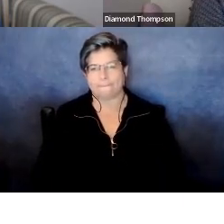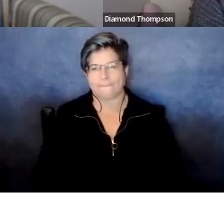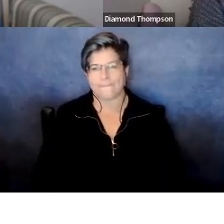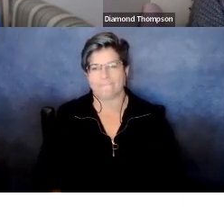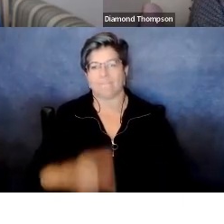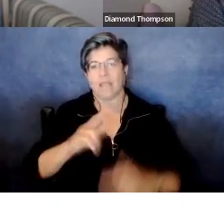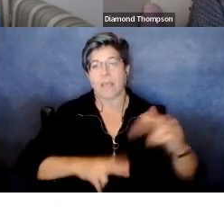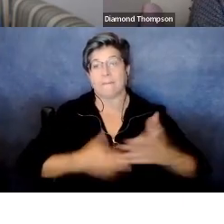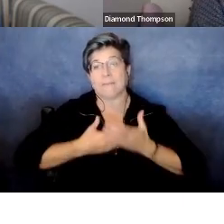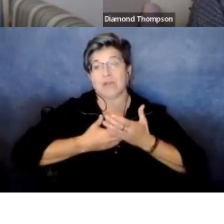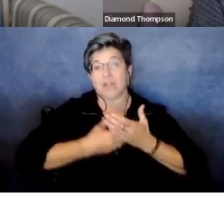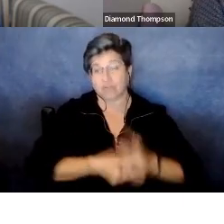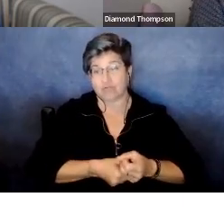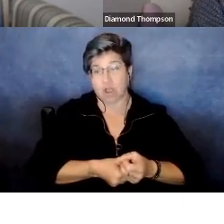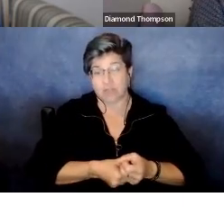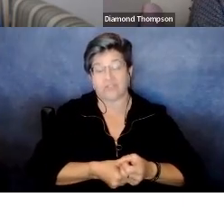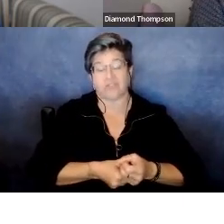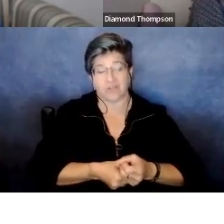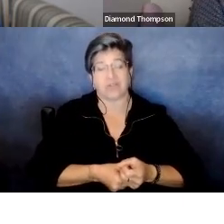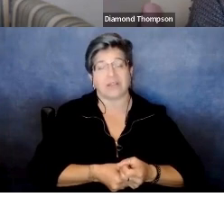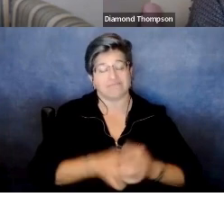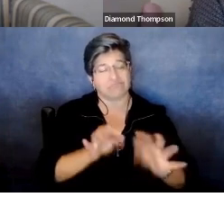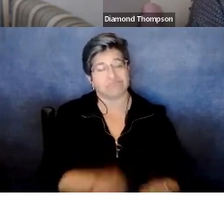Building trust is so important.